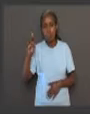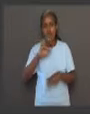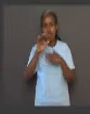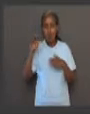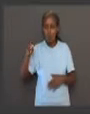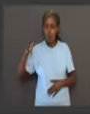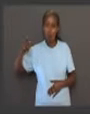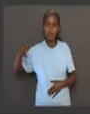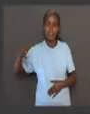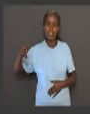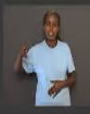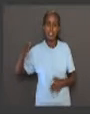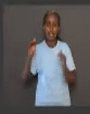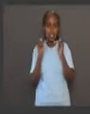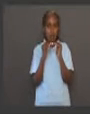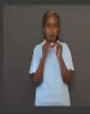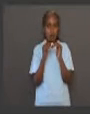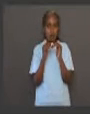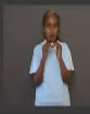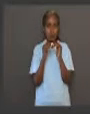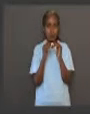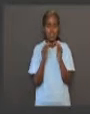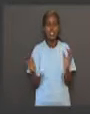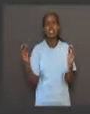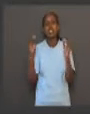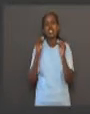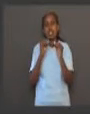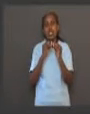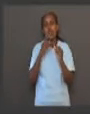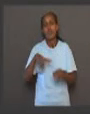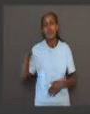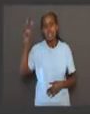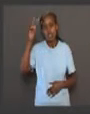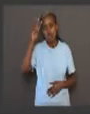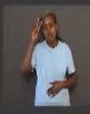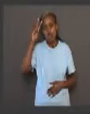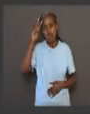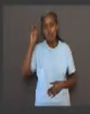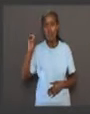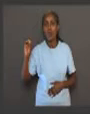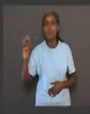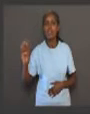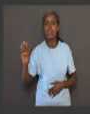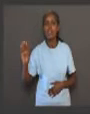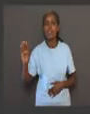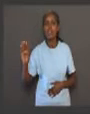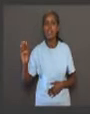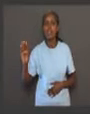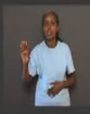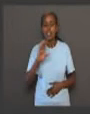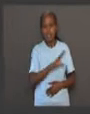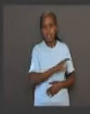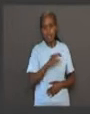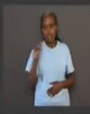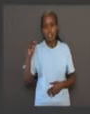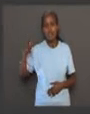OP is equal to the sum of the squares of OB